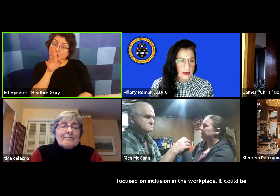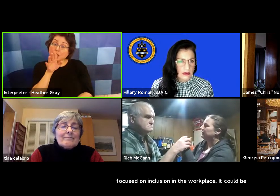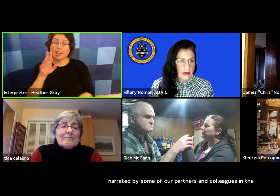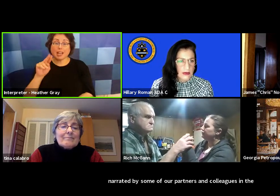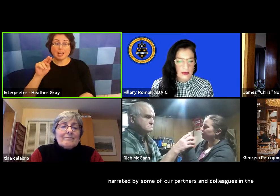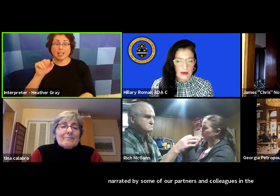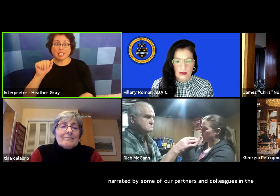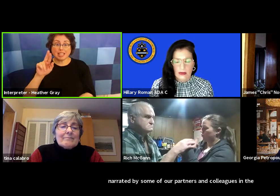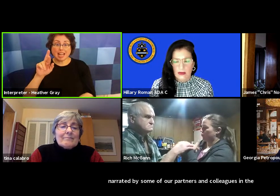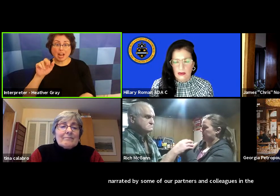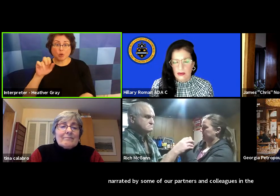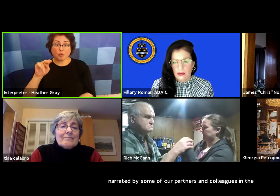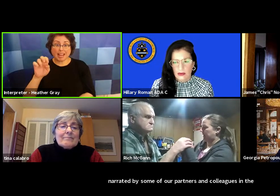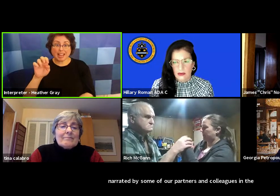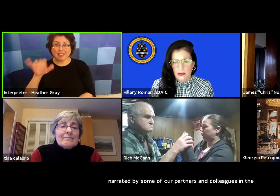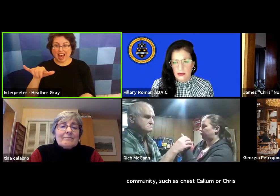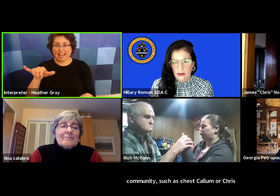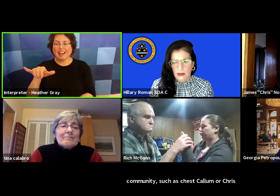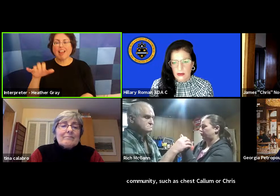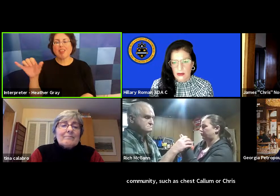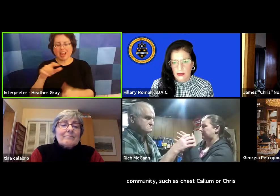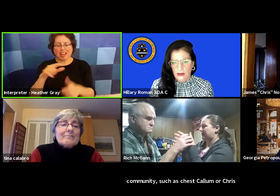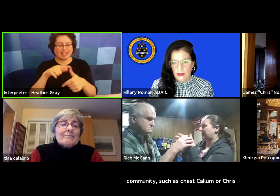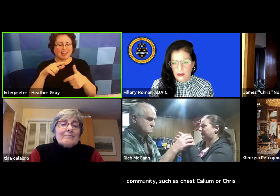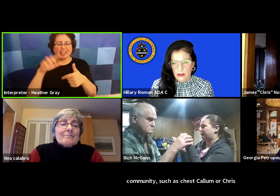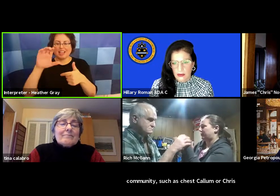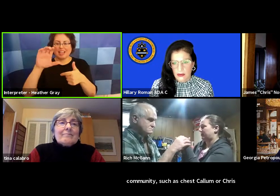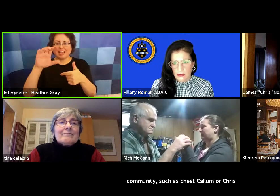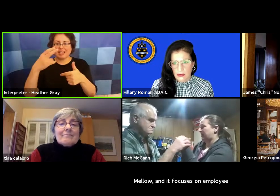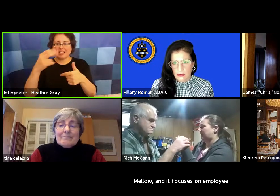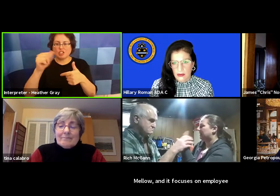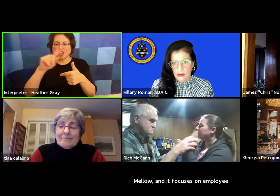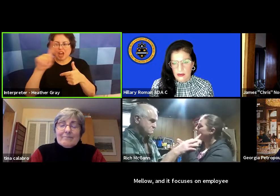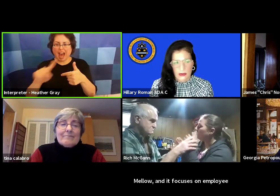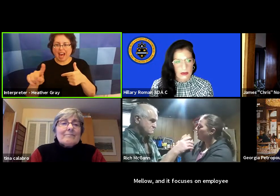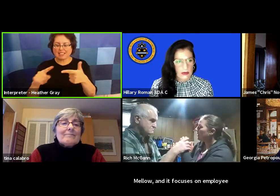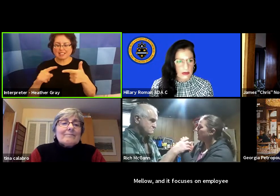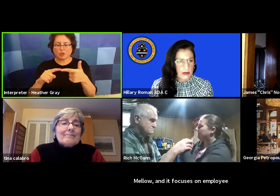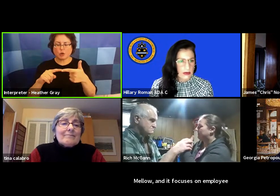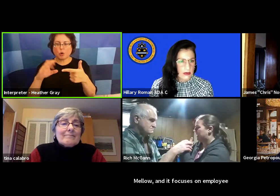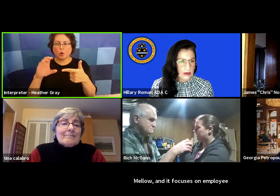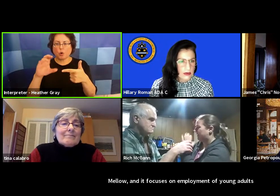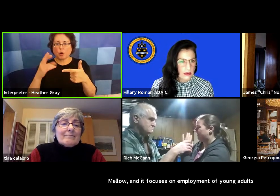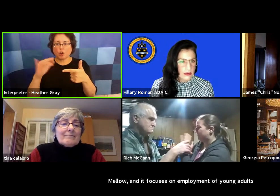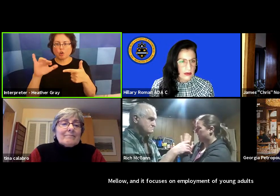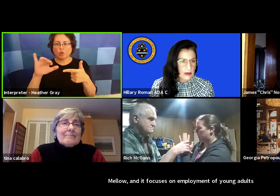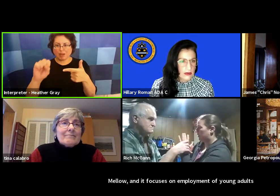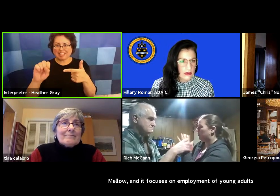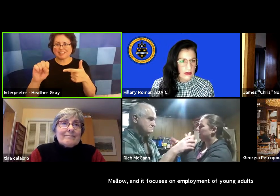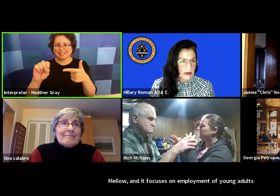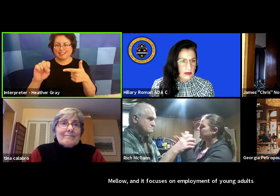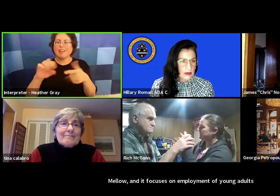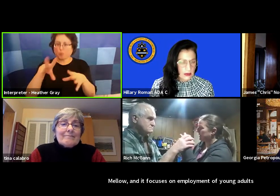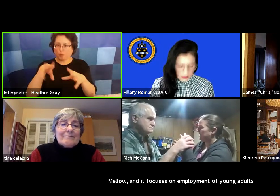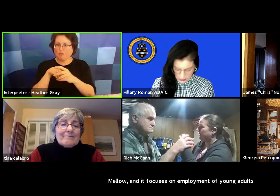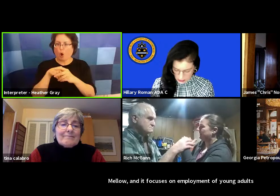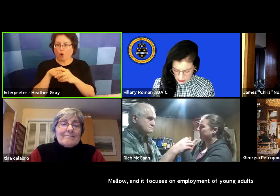Chaz Kellum or Chris Milo. And it focuses on employment of young adults with disabilities in Pittsburgh and Allegheny